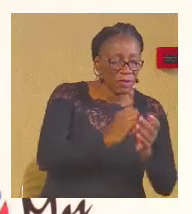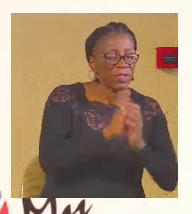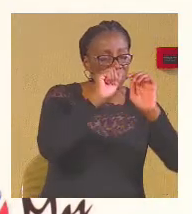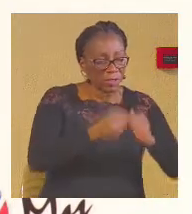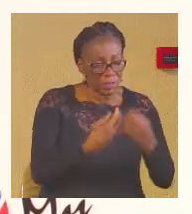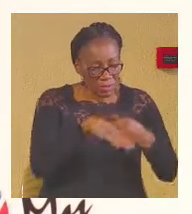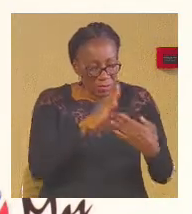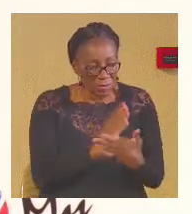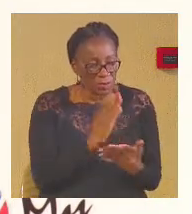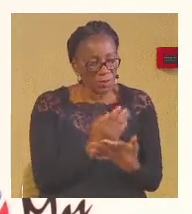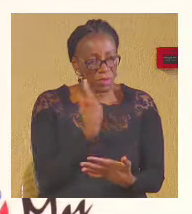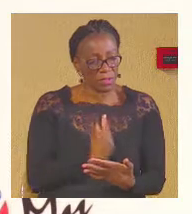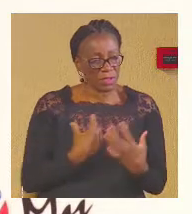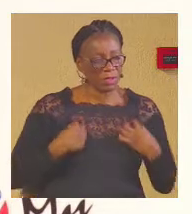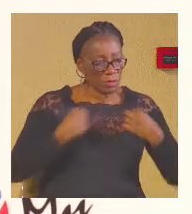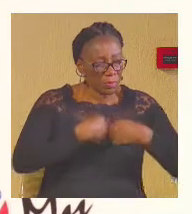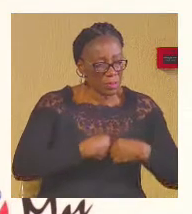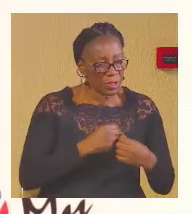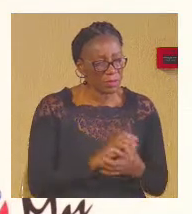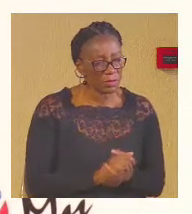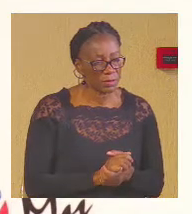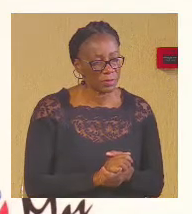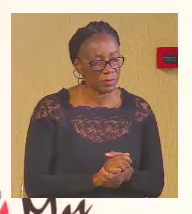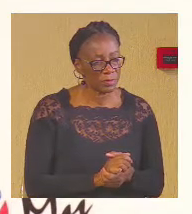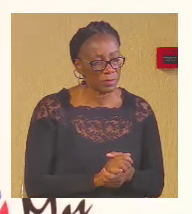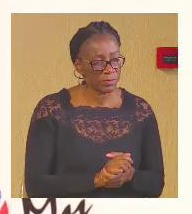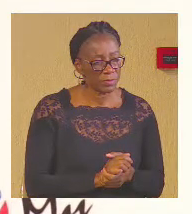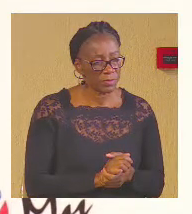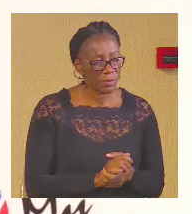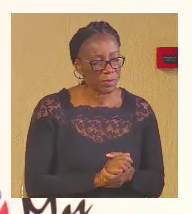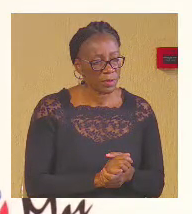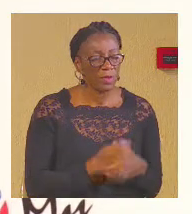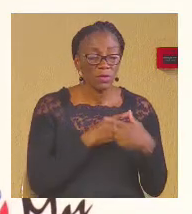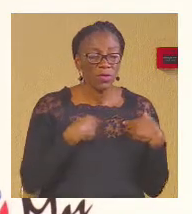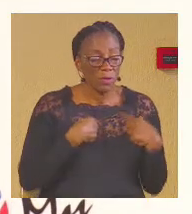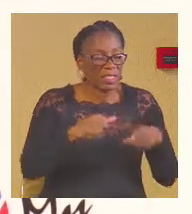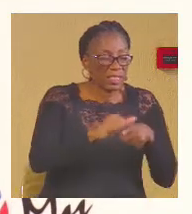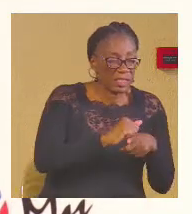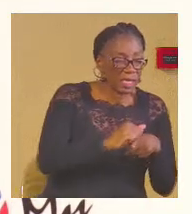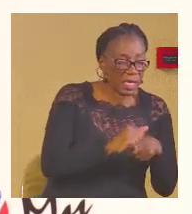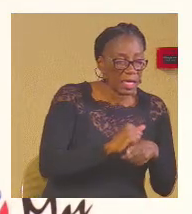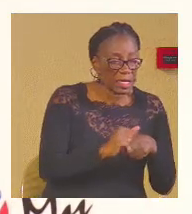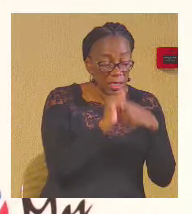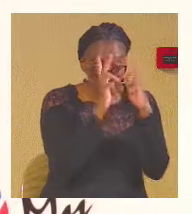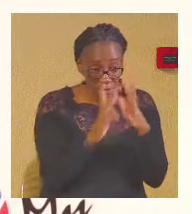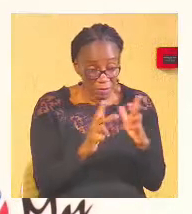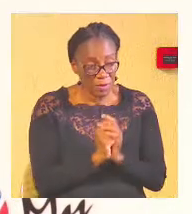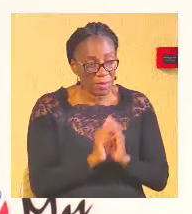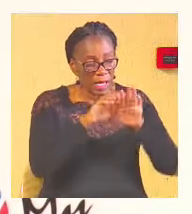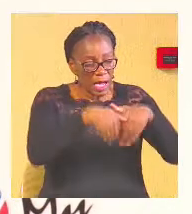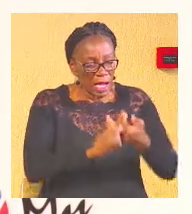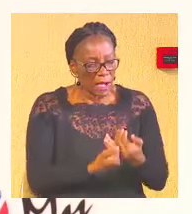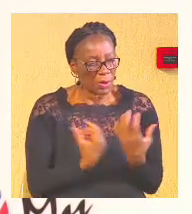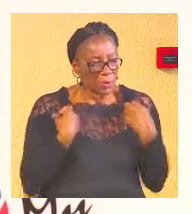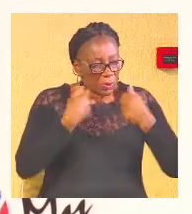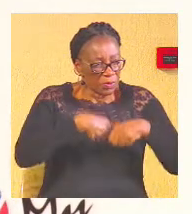you need. And we have ongoing training programs to train our people how to fit themselves with these things,